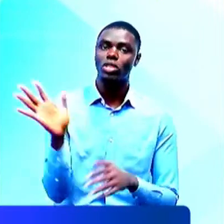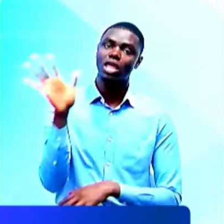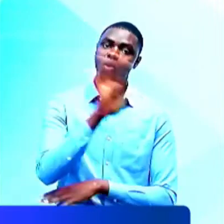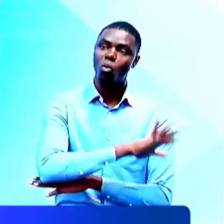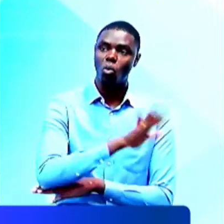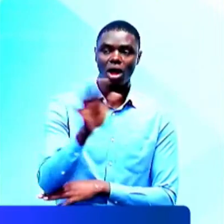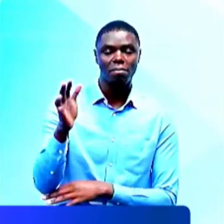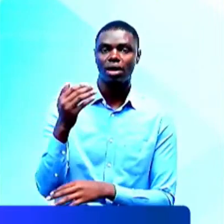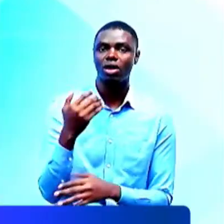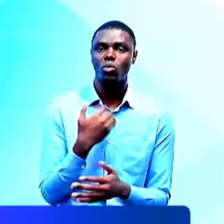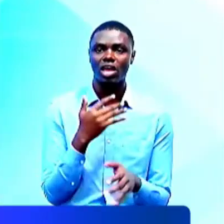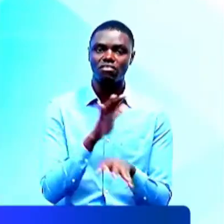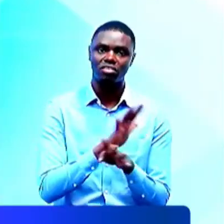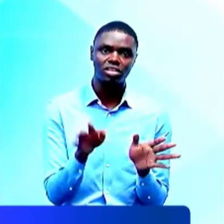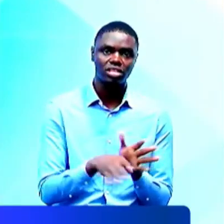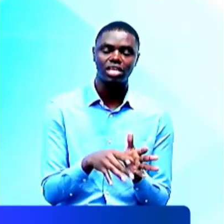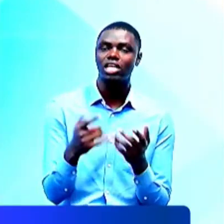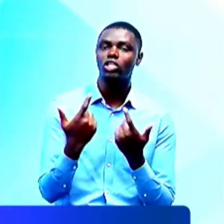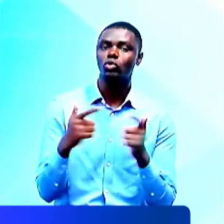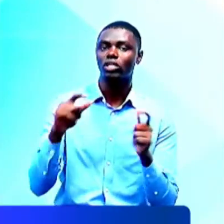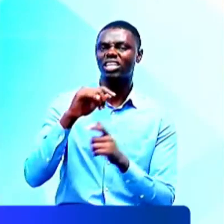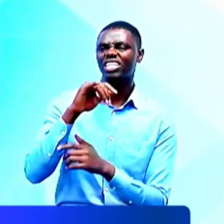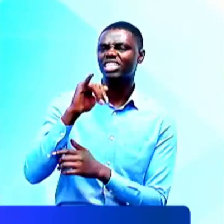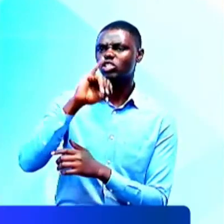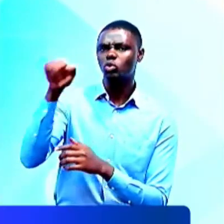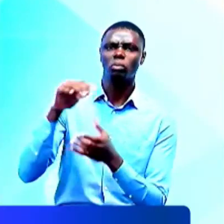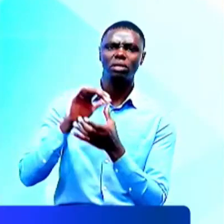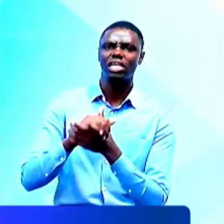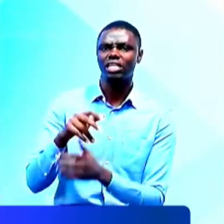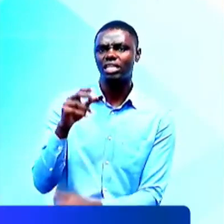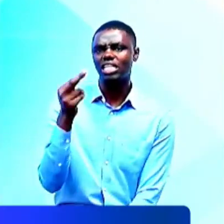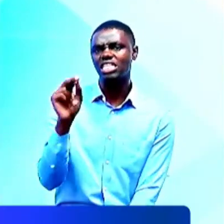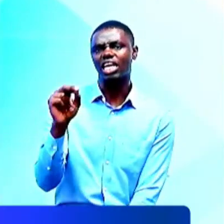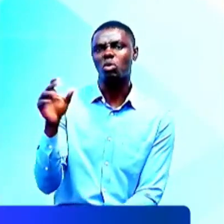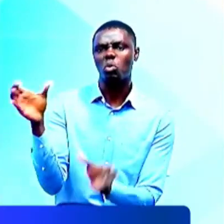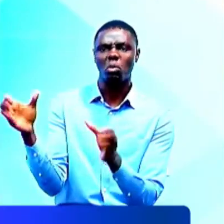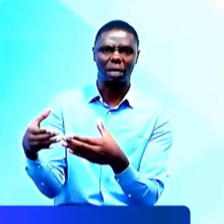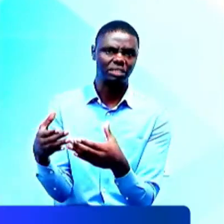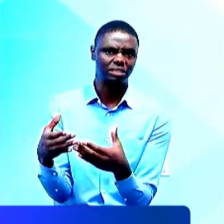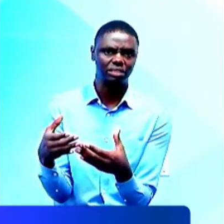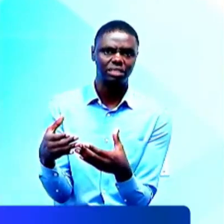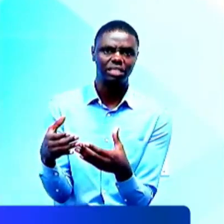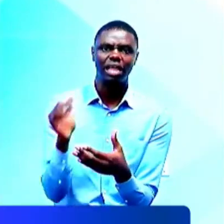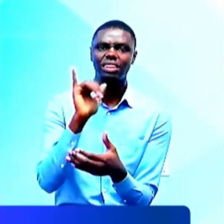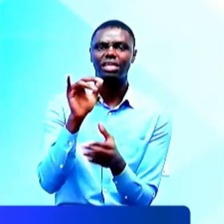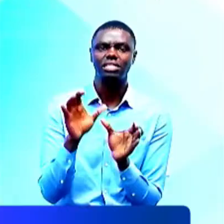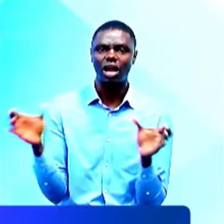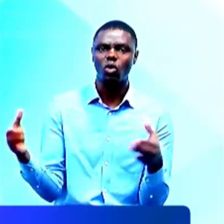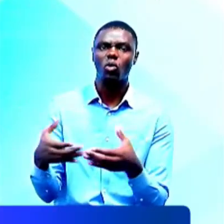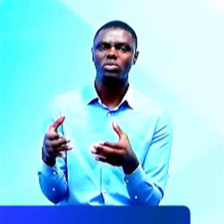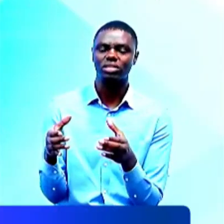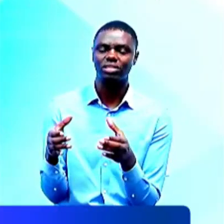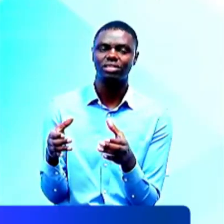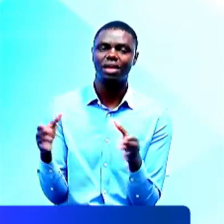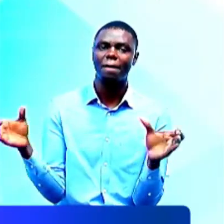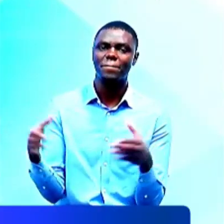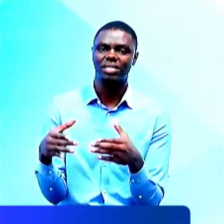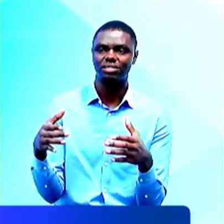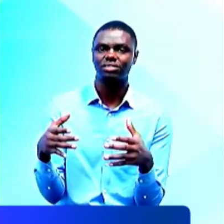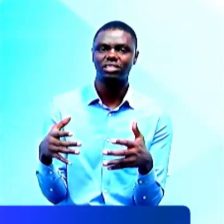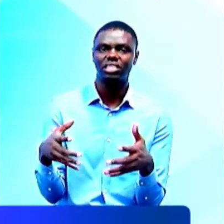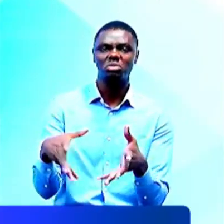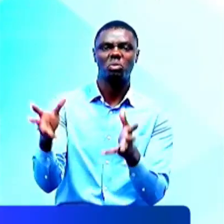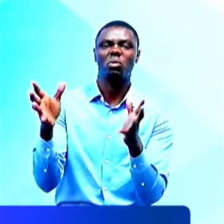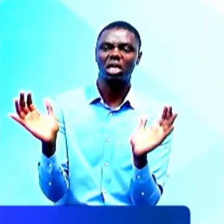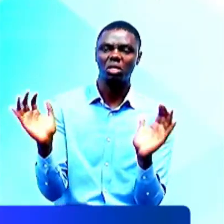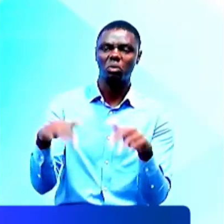have no problem. Let Jubilee, because Jubilee is a Kikuyu party. It's a community party. So let them go and